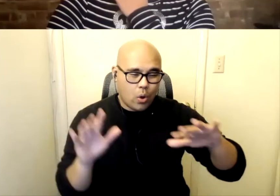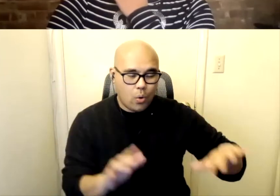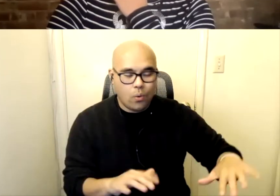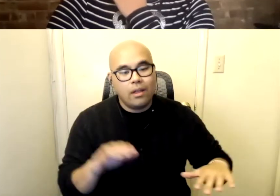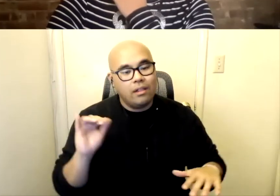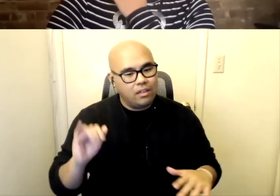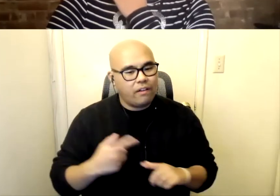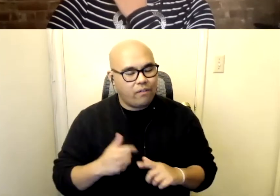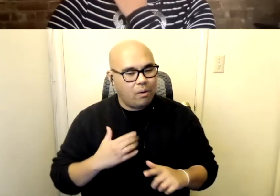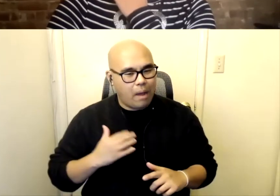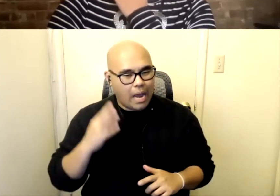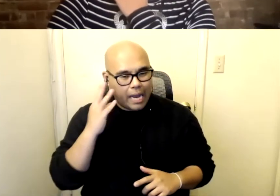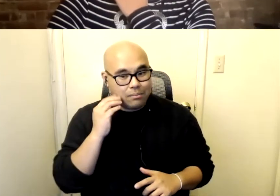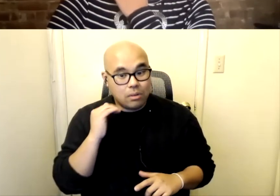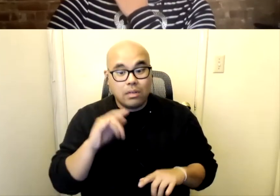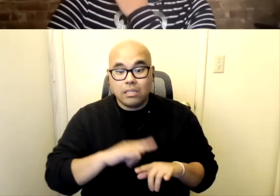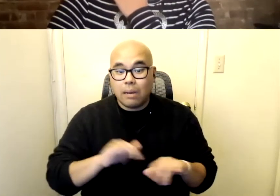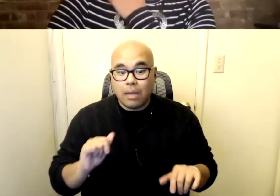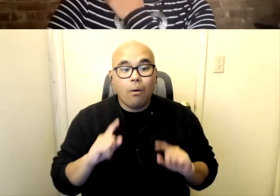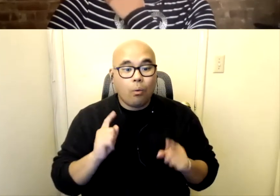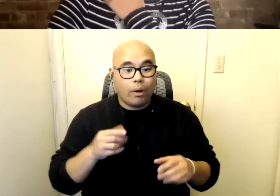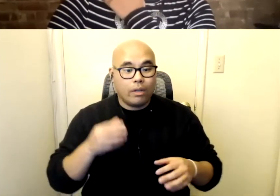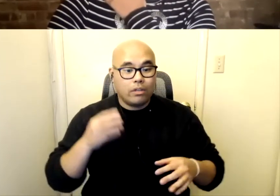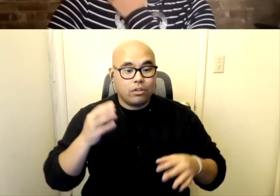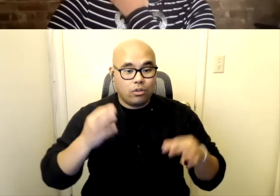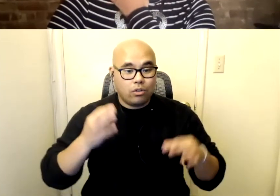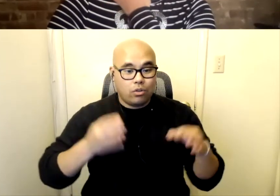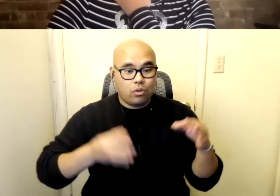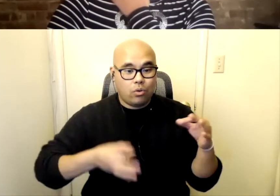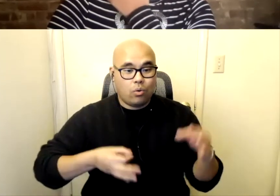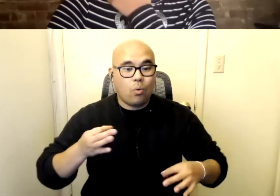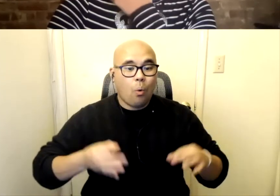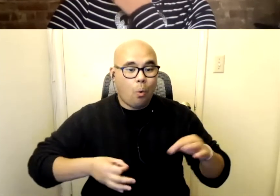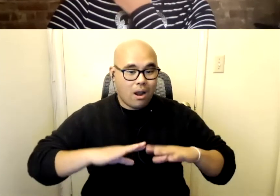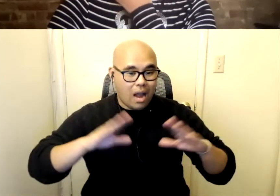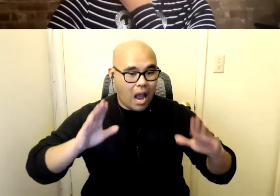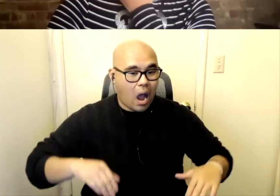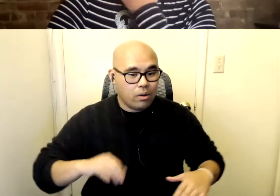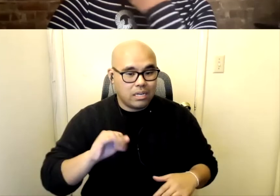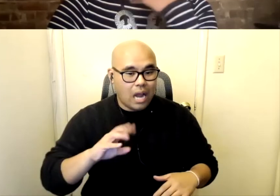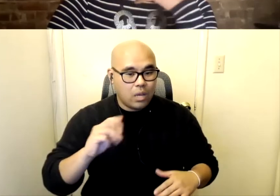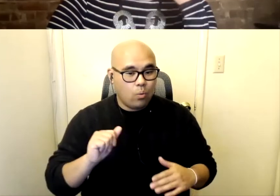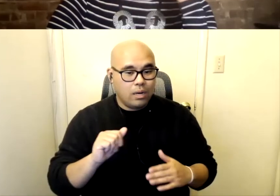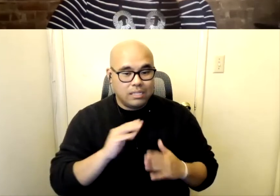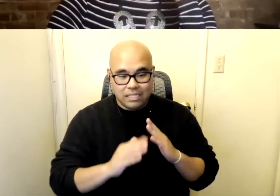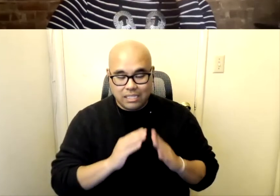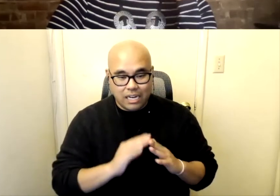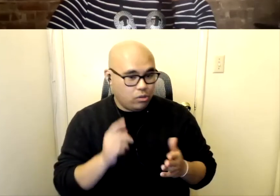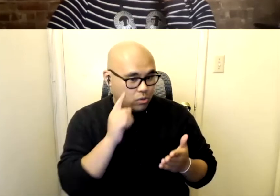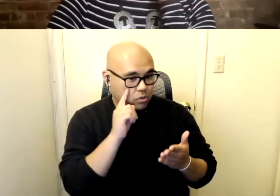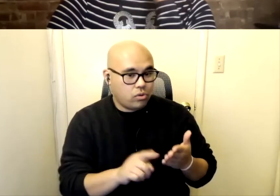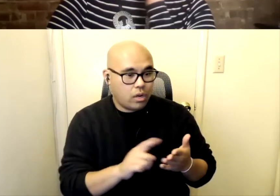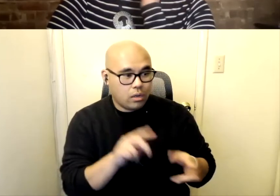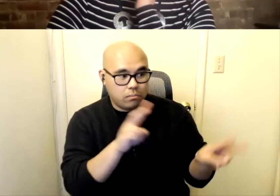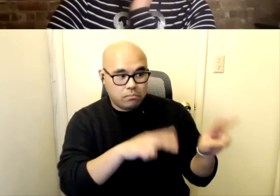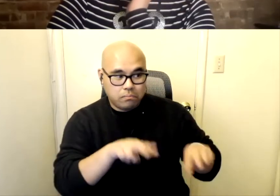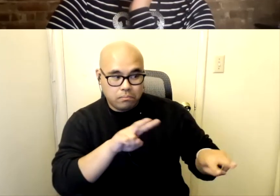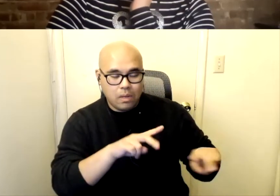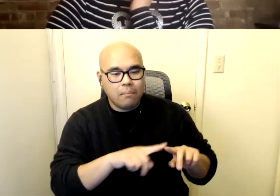also go to the courthouse in Iowa City a great deal to check it out. because I had to set a